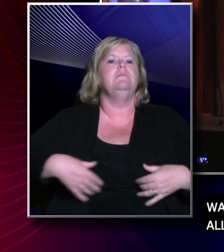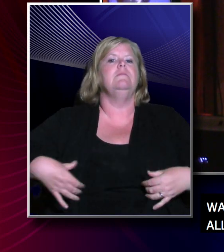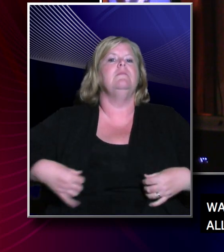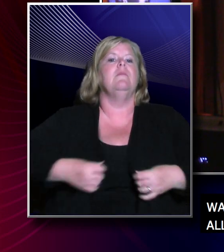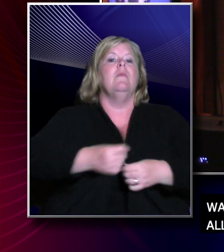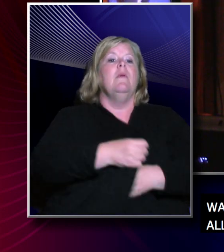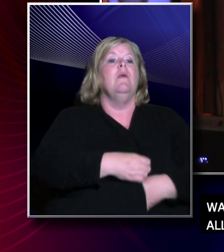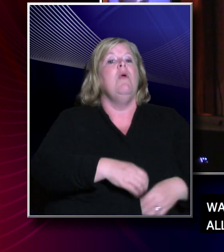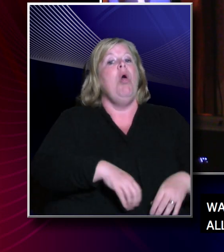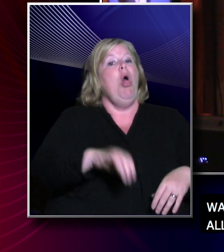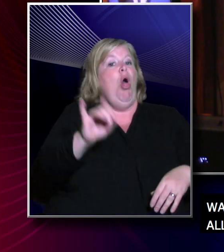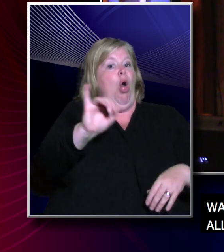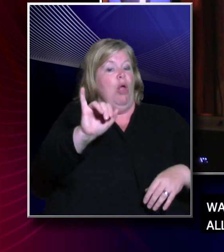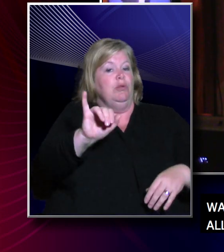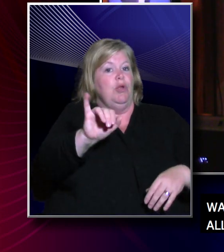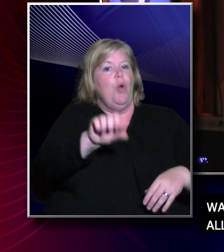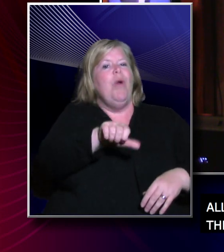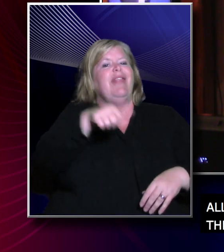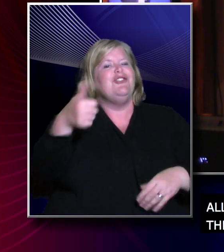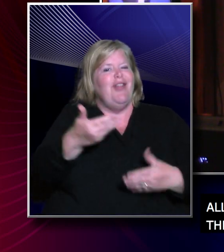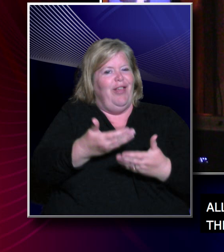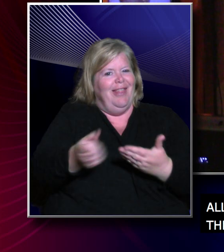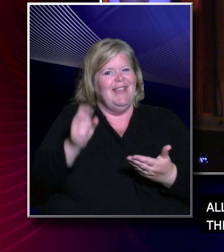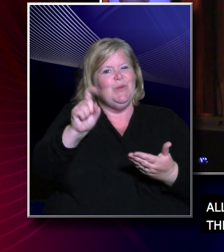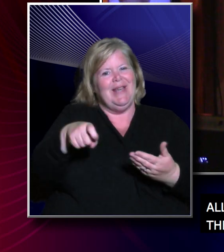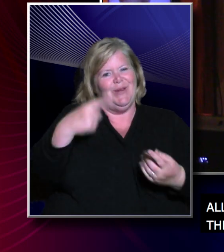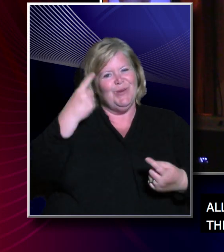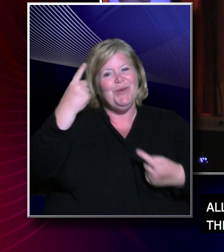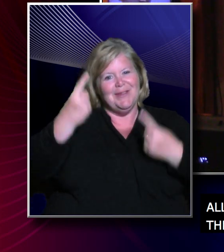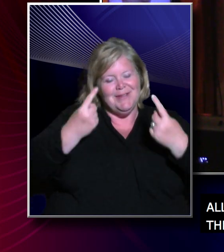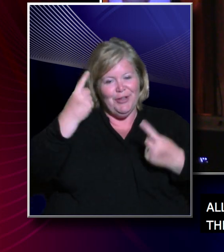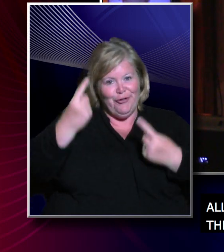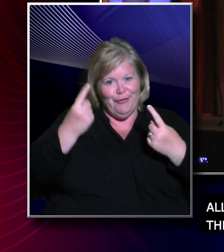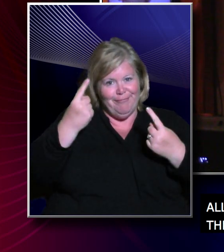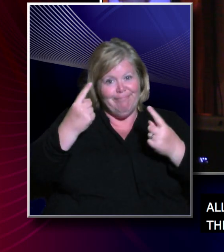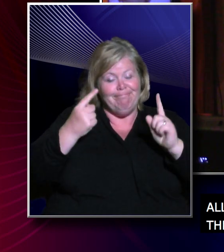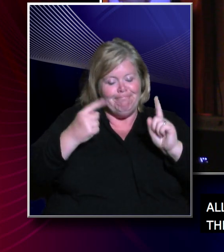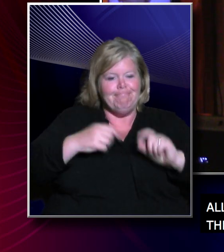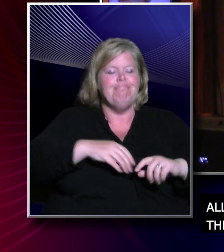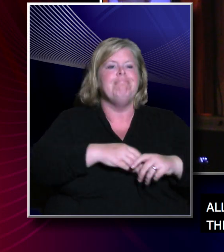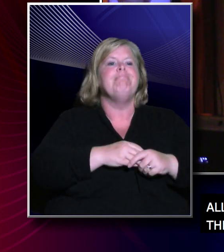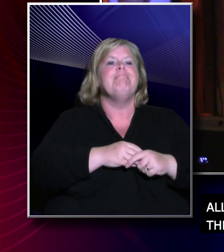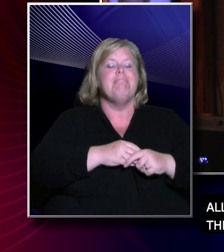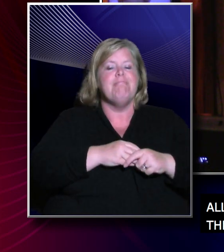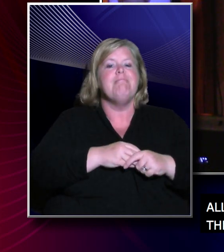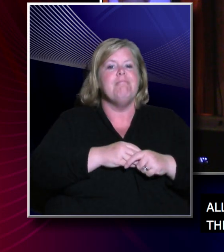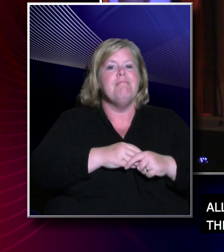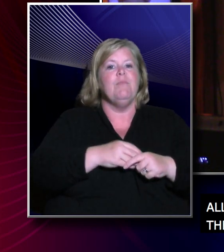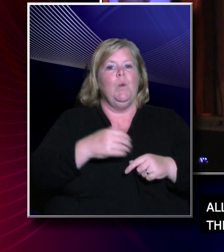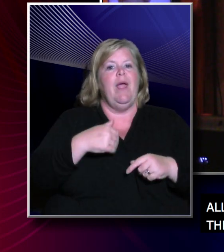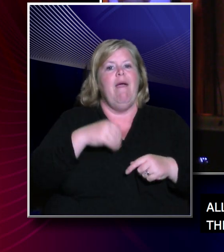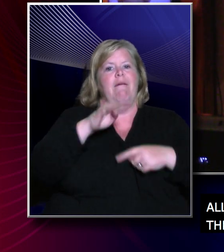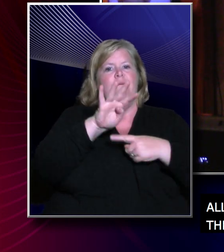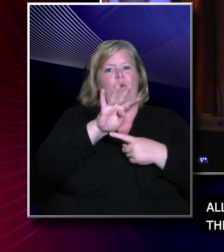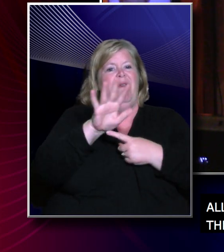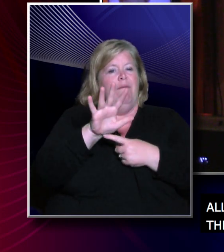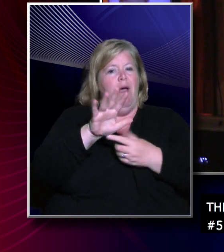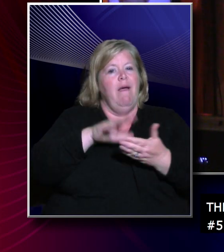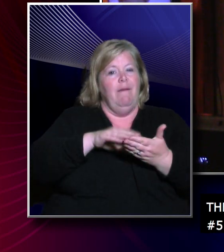There are also other considerations here. We have 45